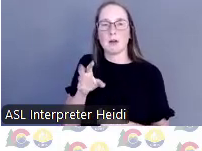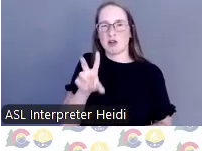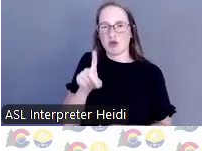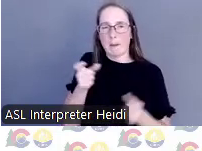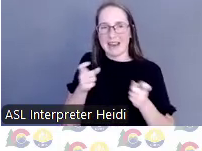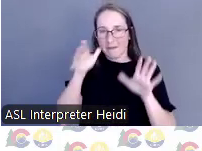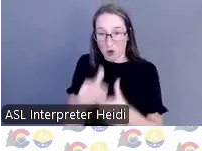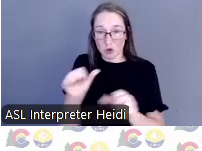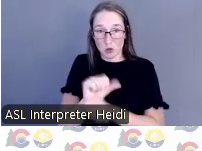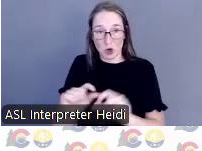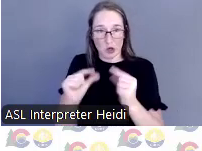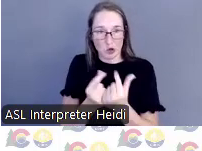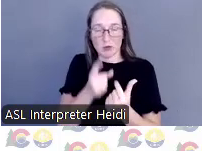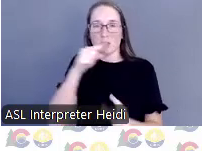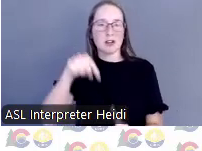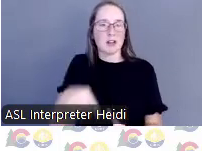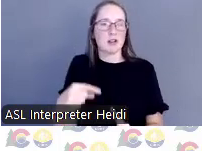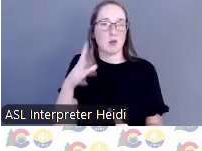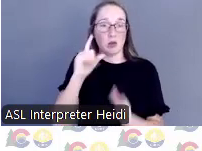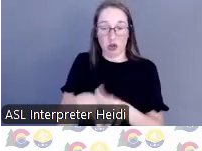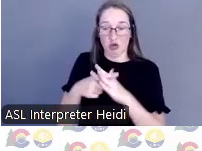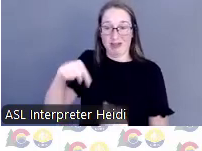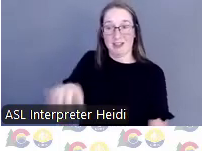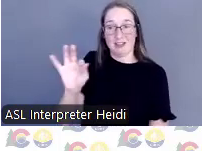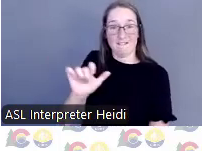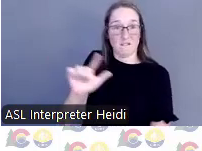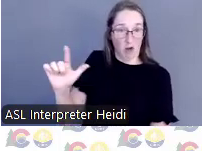Our intention with this is to convene beginning